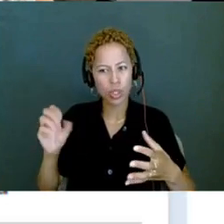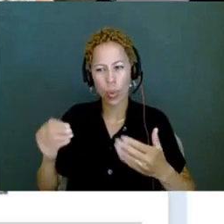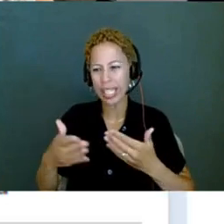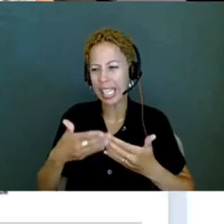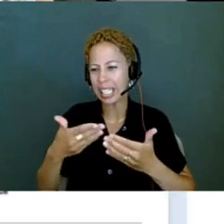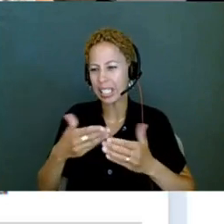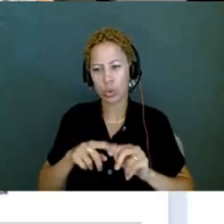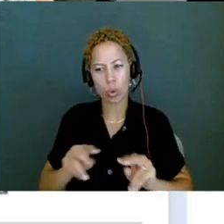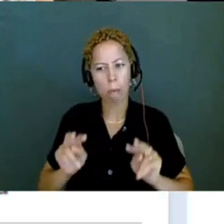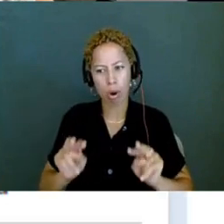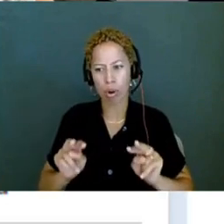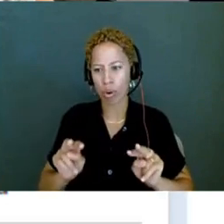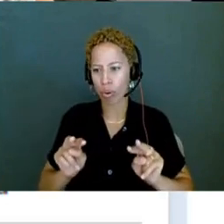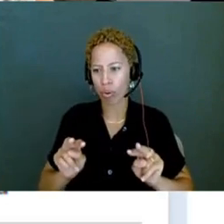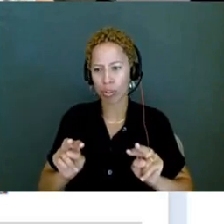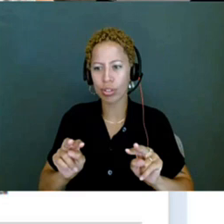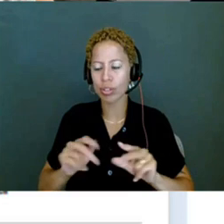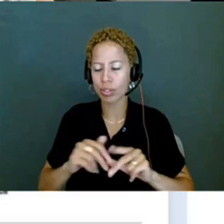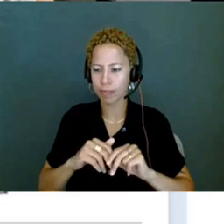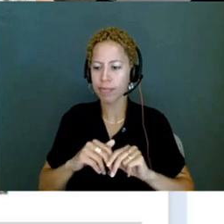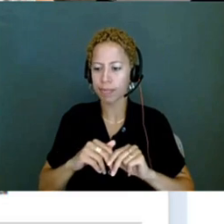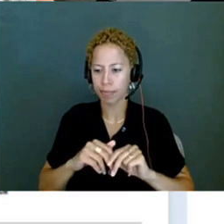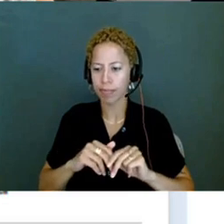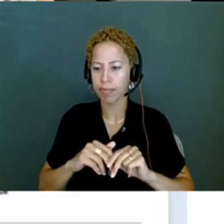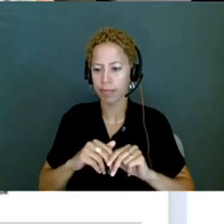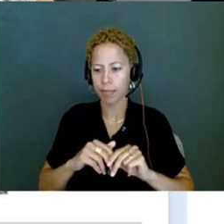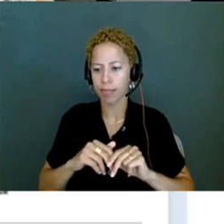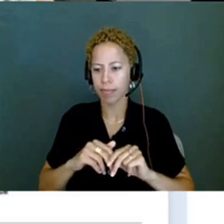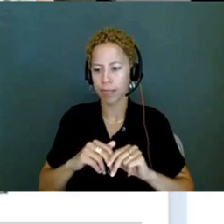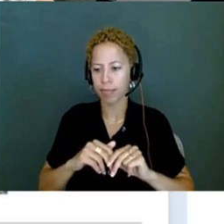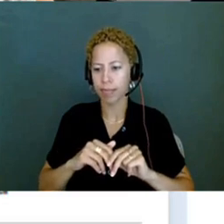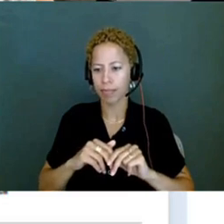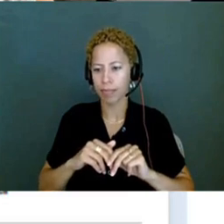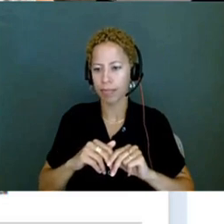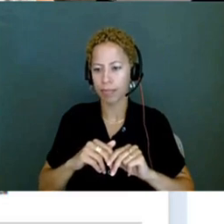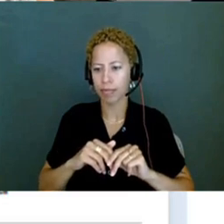it. There are